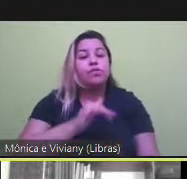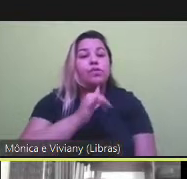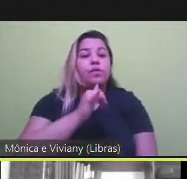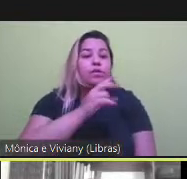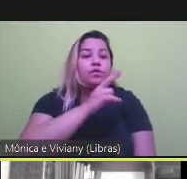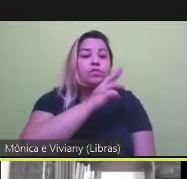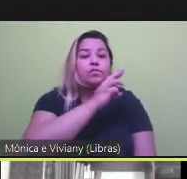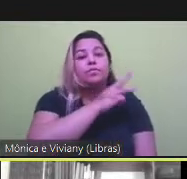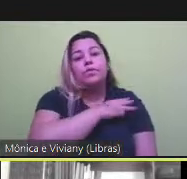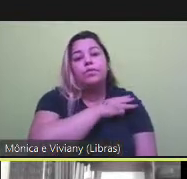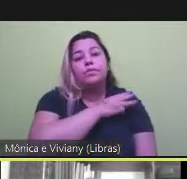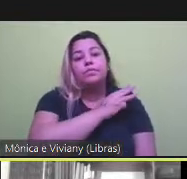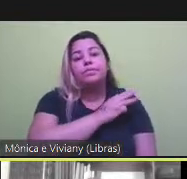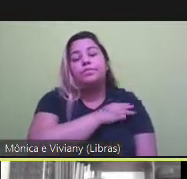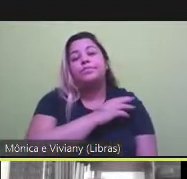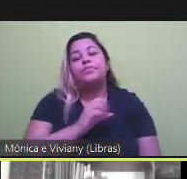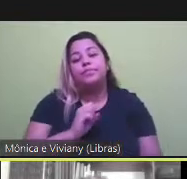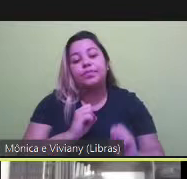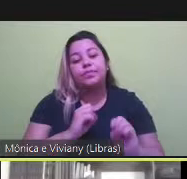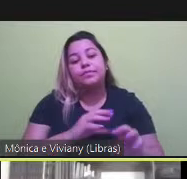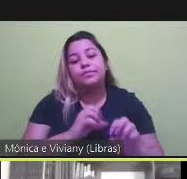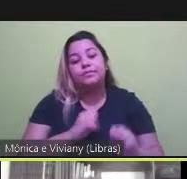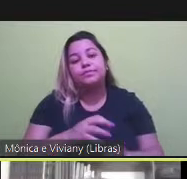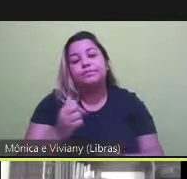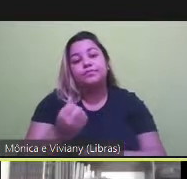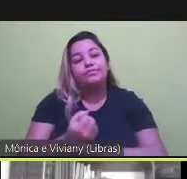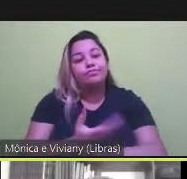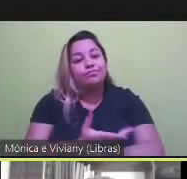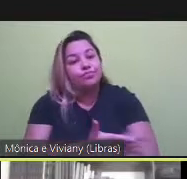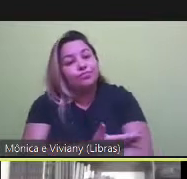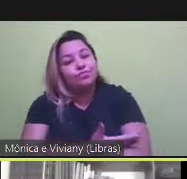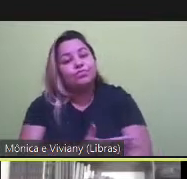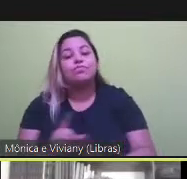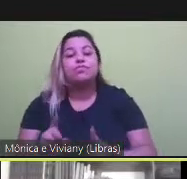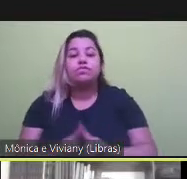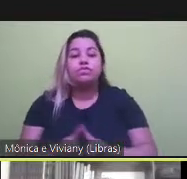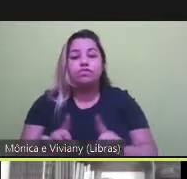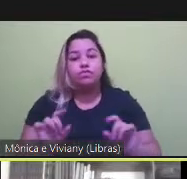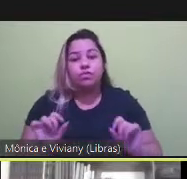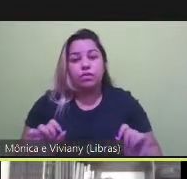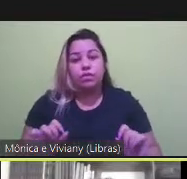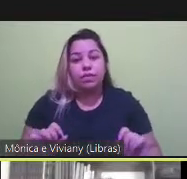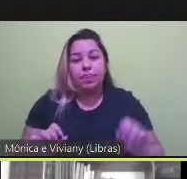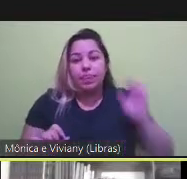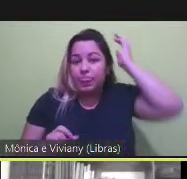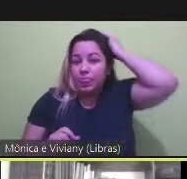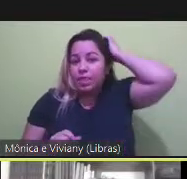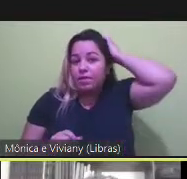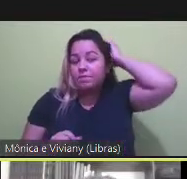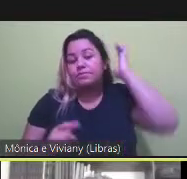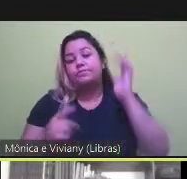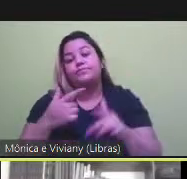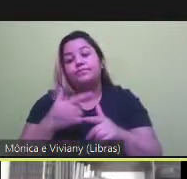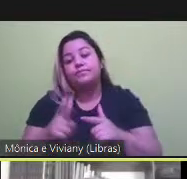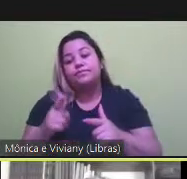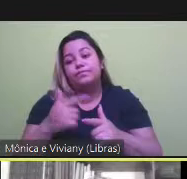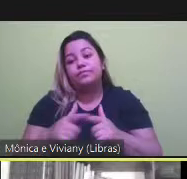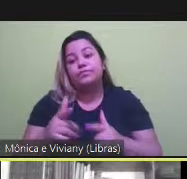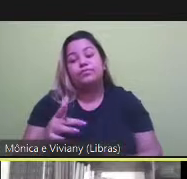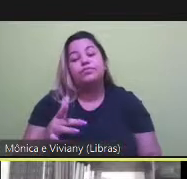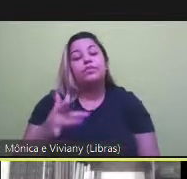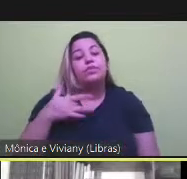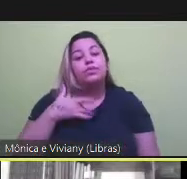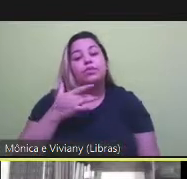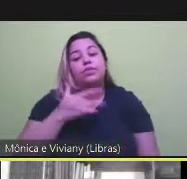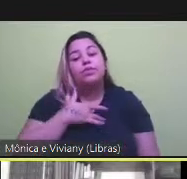emotional education wasn't approached before. What was mentioned was the prevention of mental health